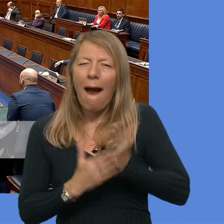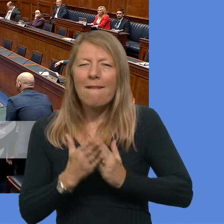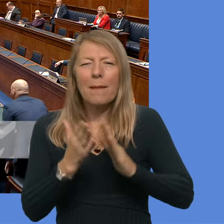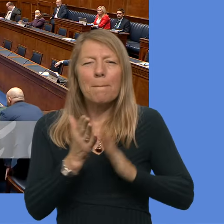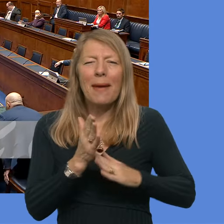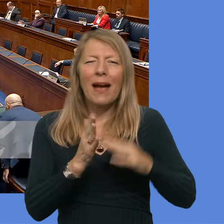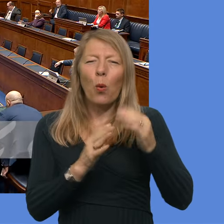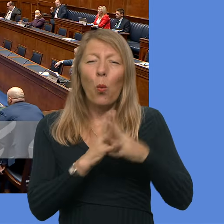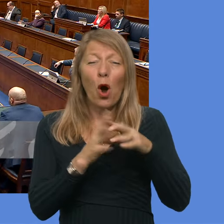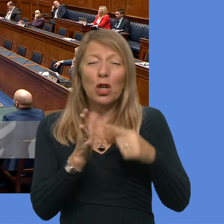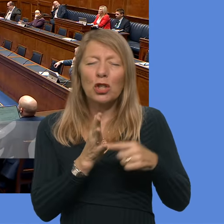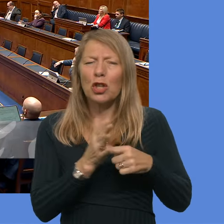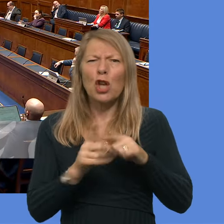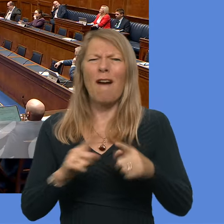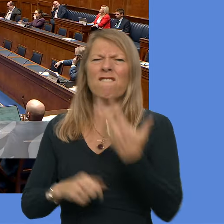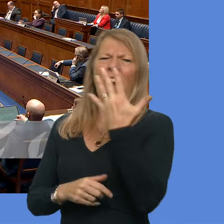said? Minister.